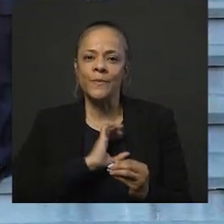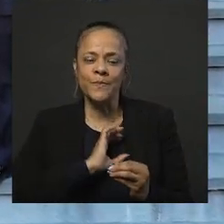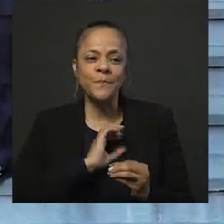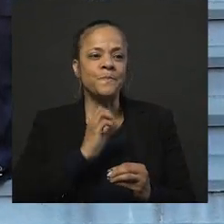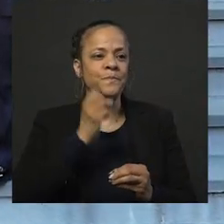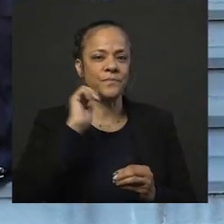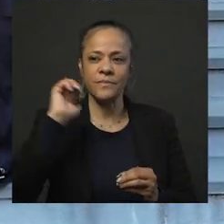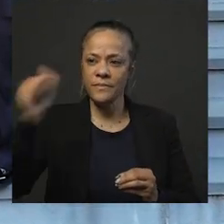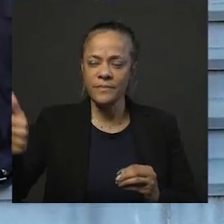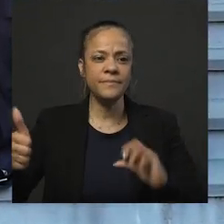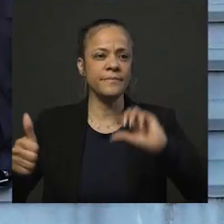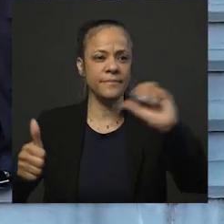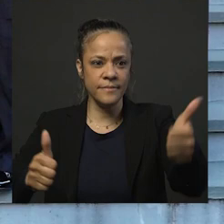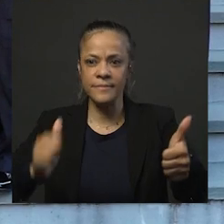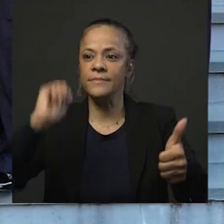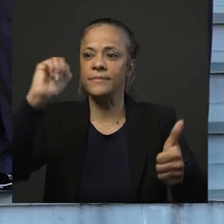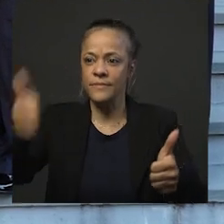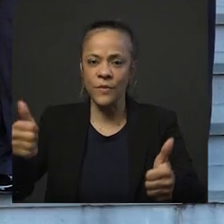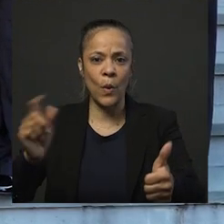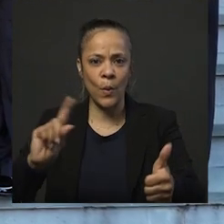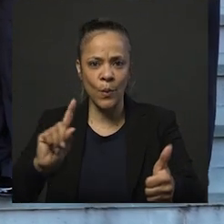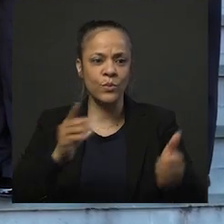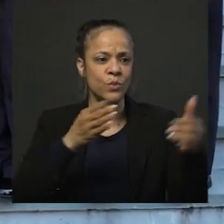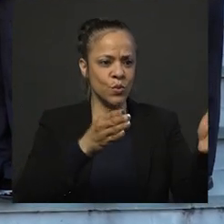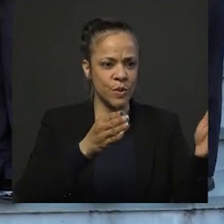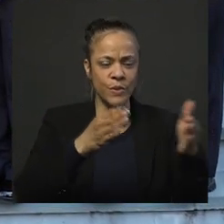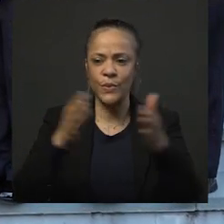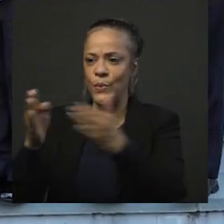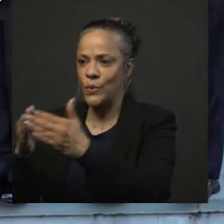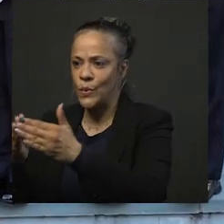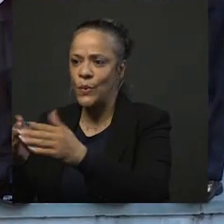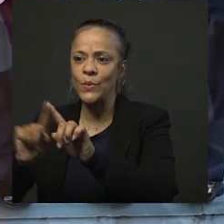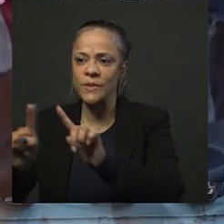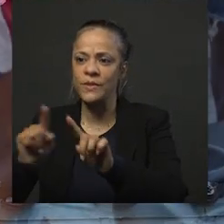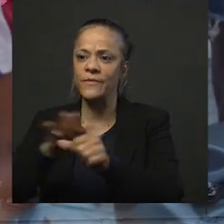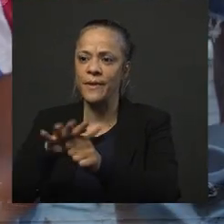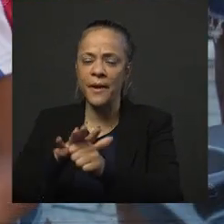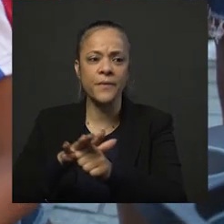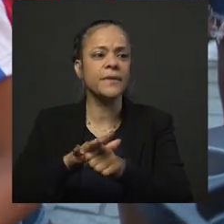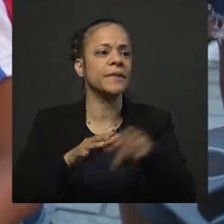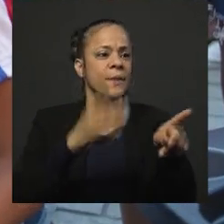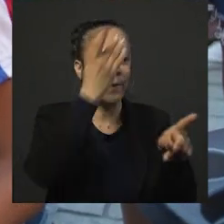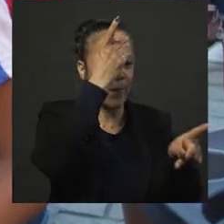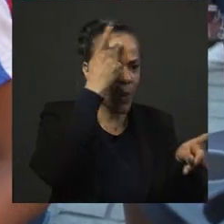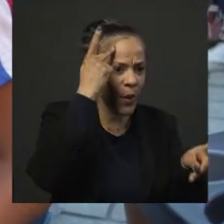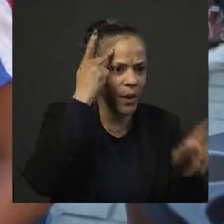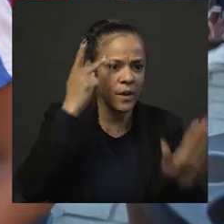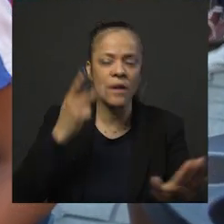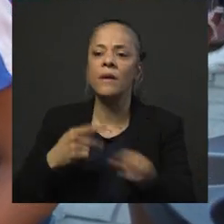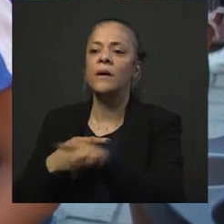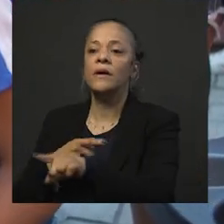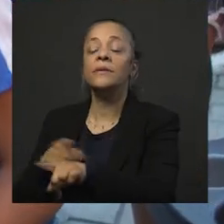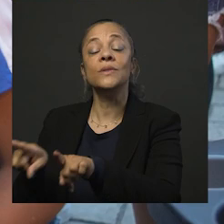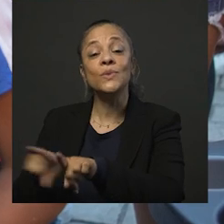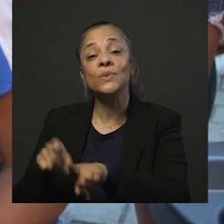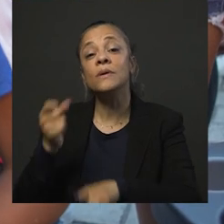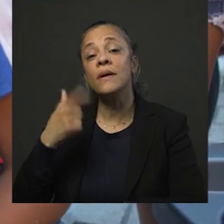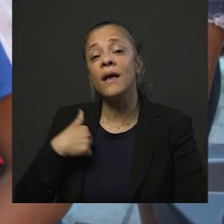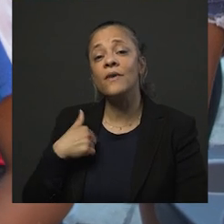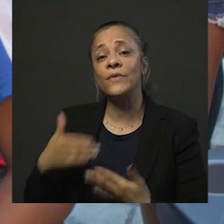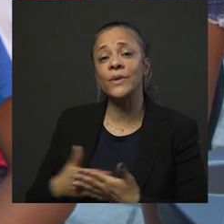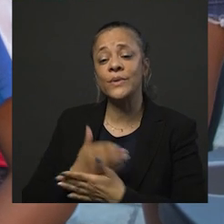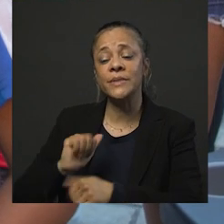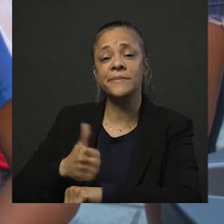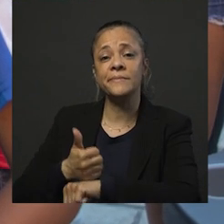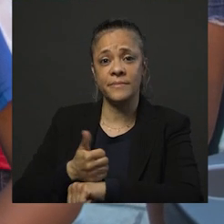officers on the street corners, which definitely helps with the community, put them into the parks. we are launching our force unit that